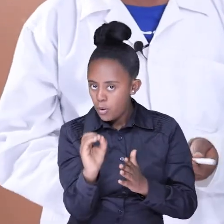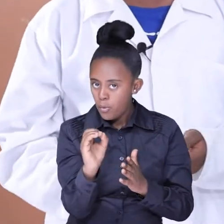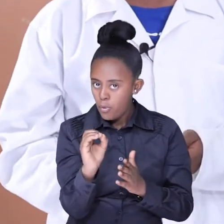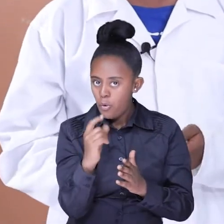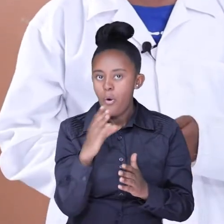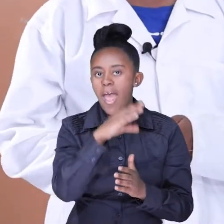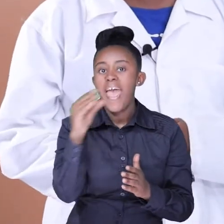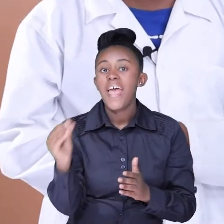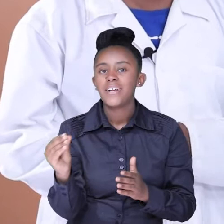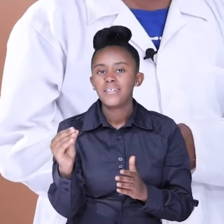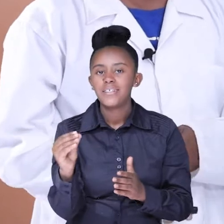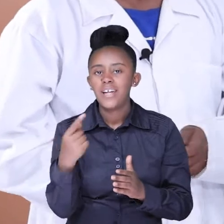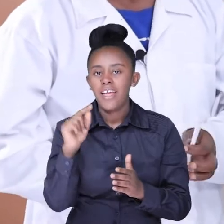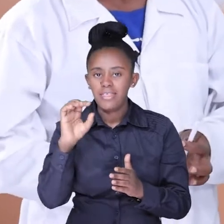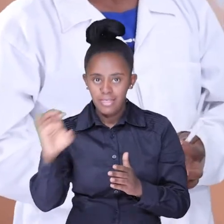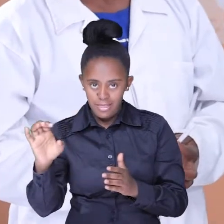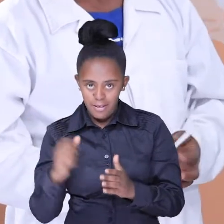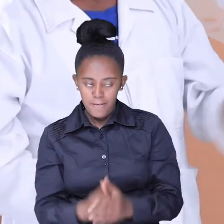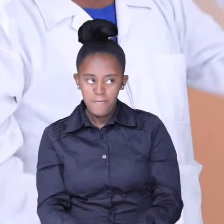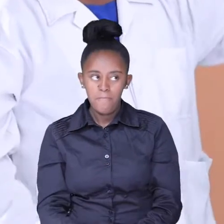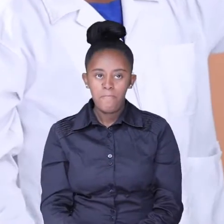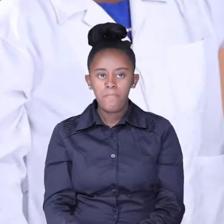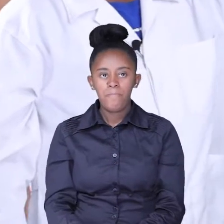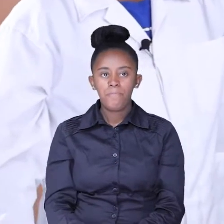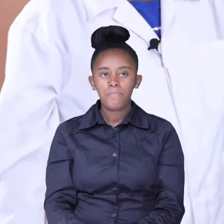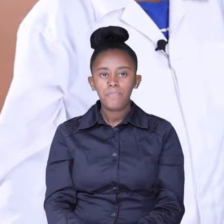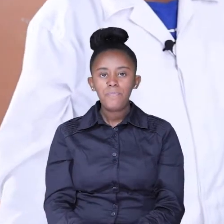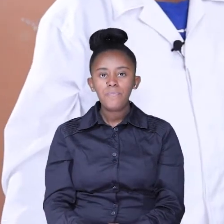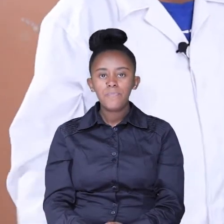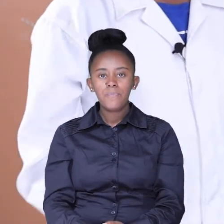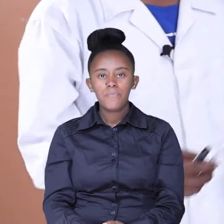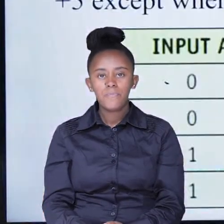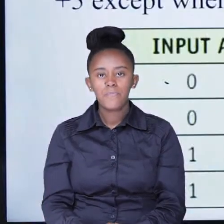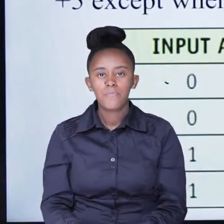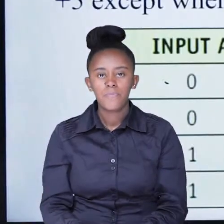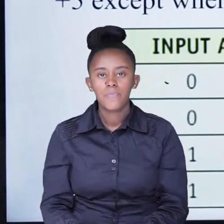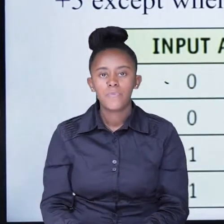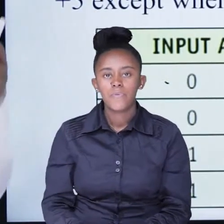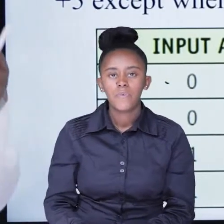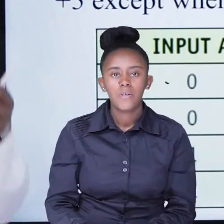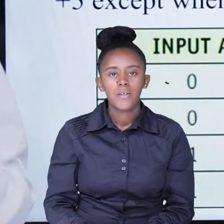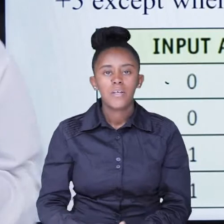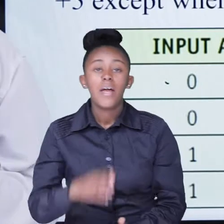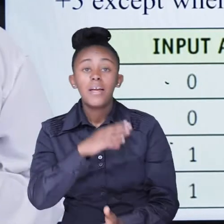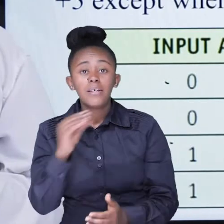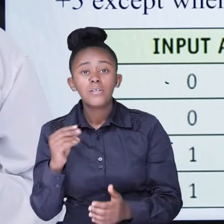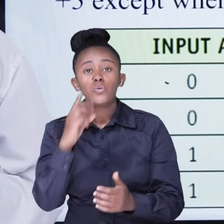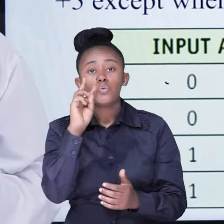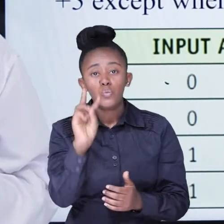for AND gate. The AND gate is act like two switches in